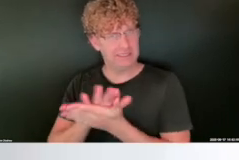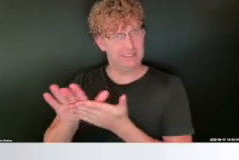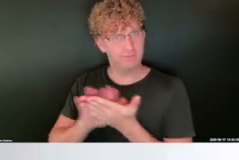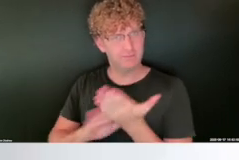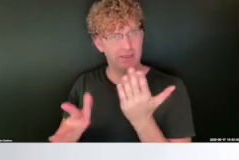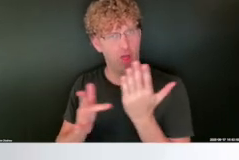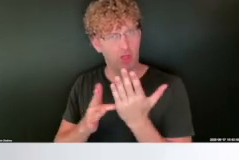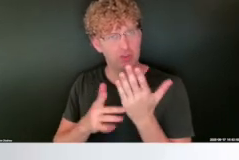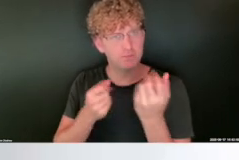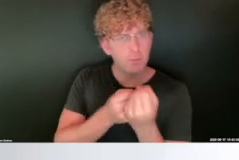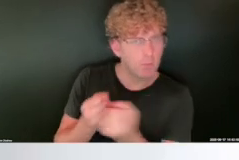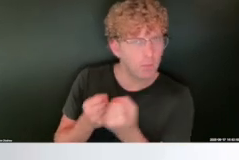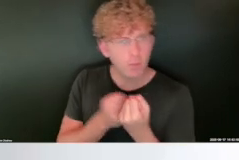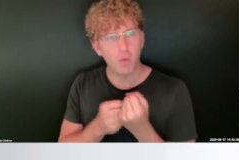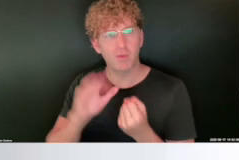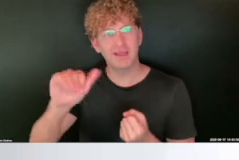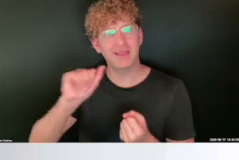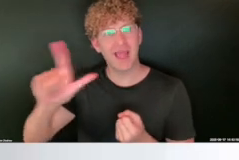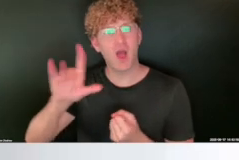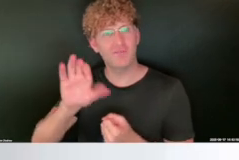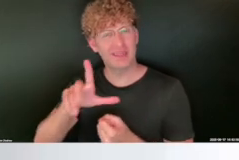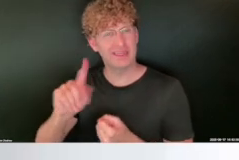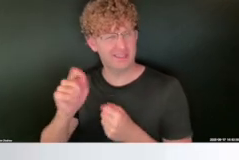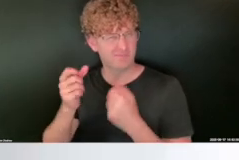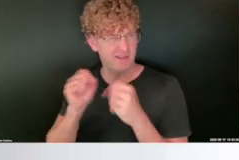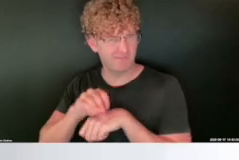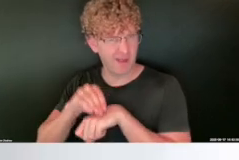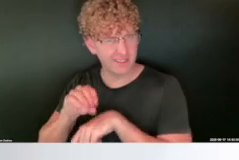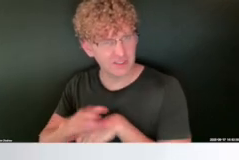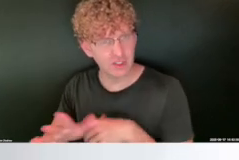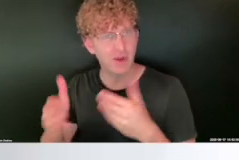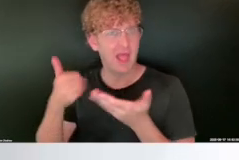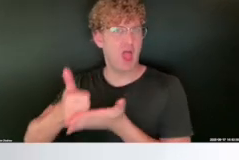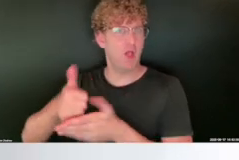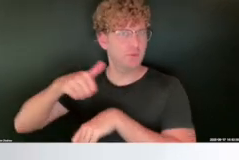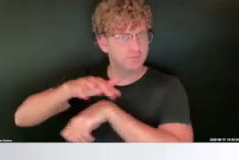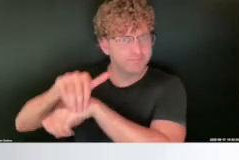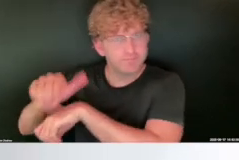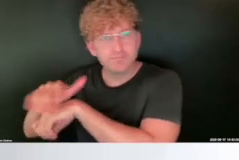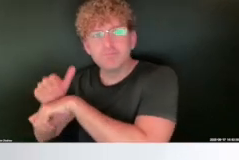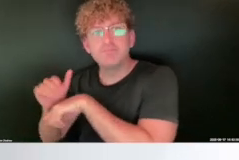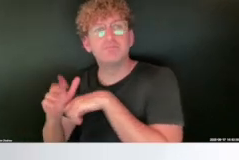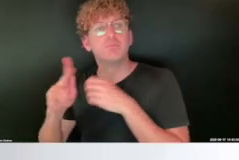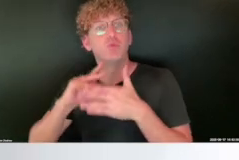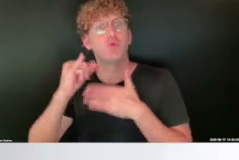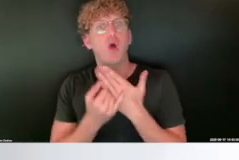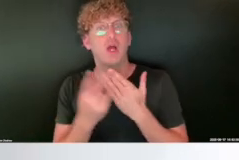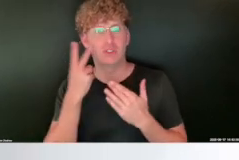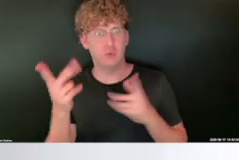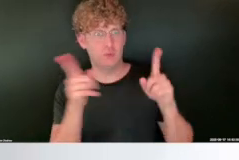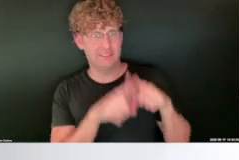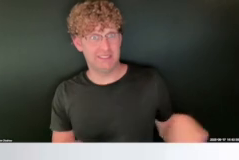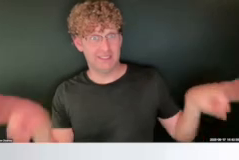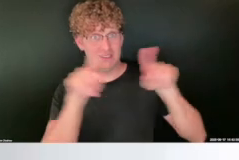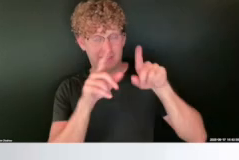include support for small fleets and businesses, with the Zero Emission Truck Loan Pilot and ISEF, Innovative Small E-Fleets,